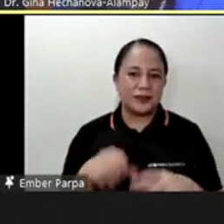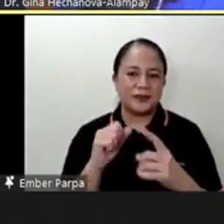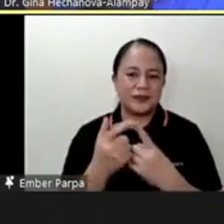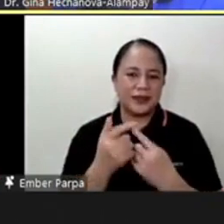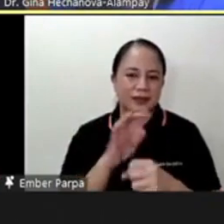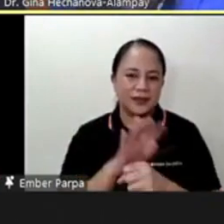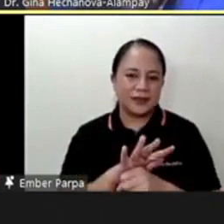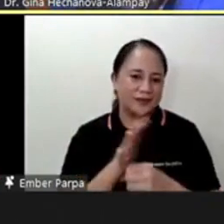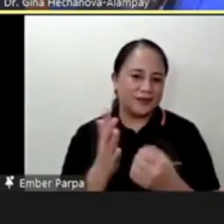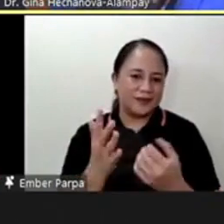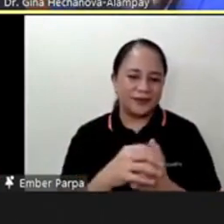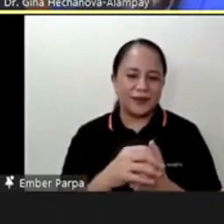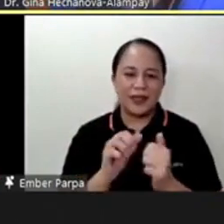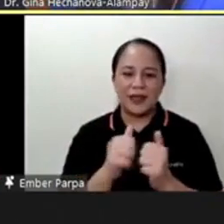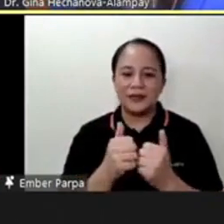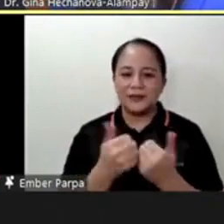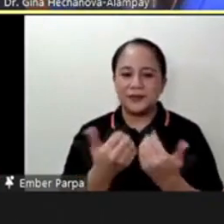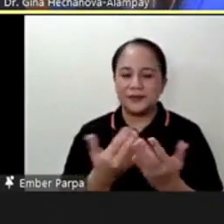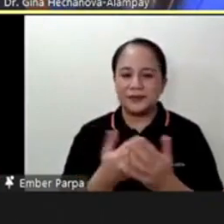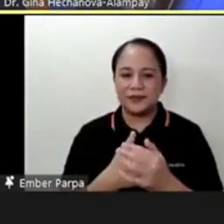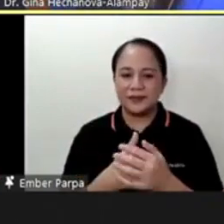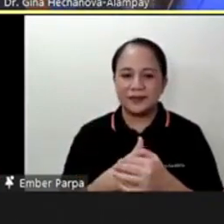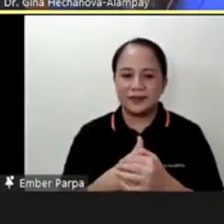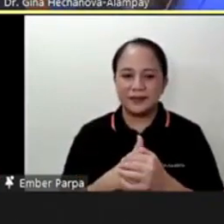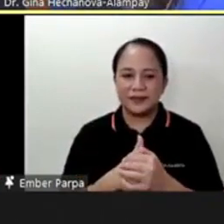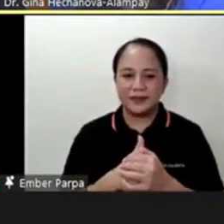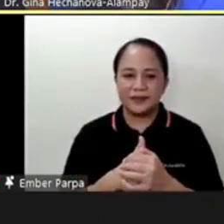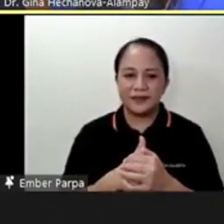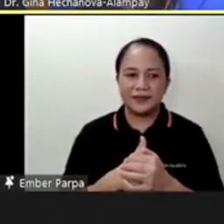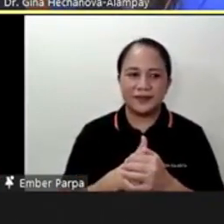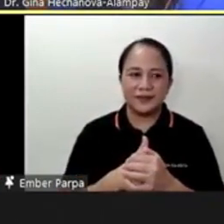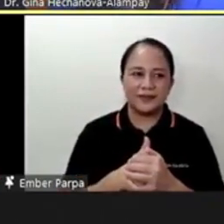are outcome variable. Okay.